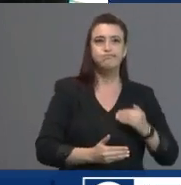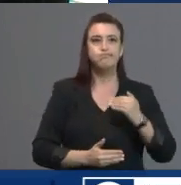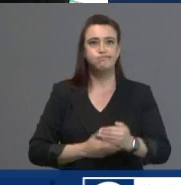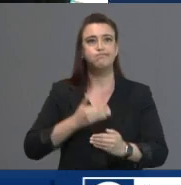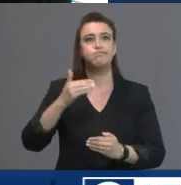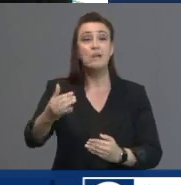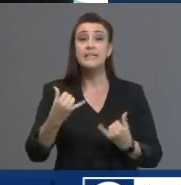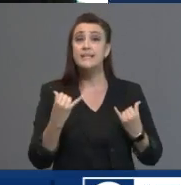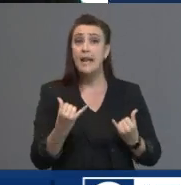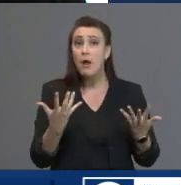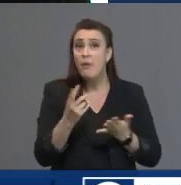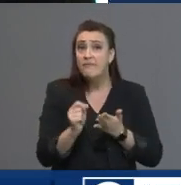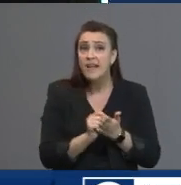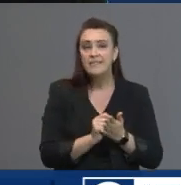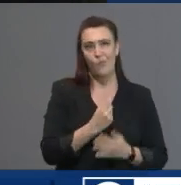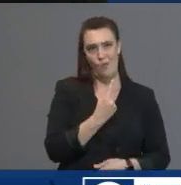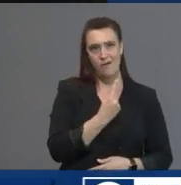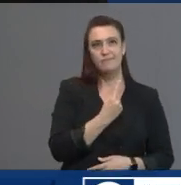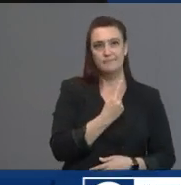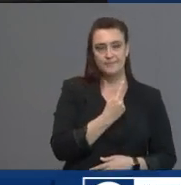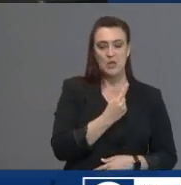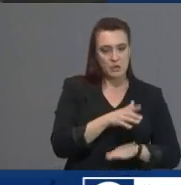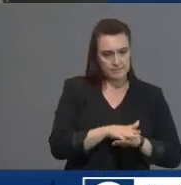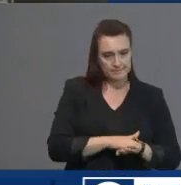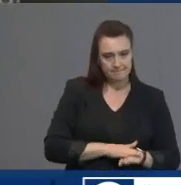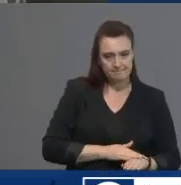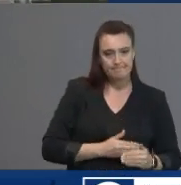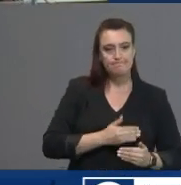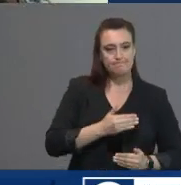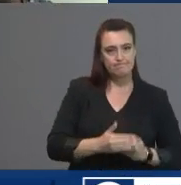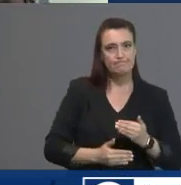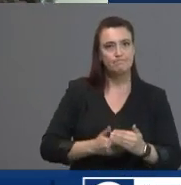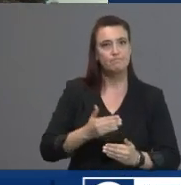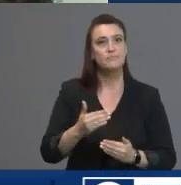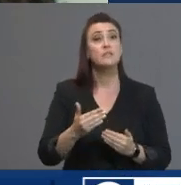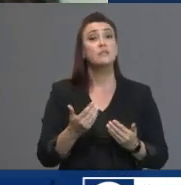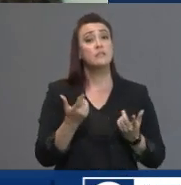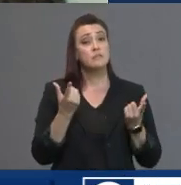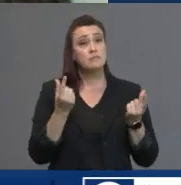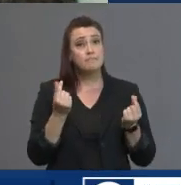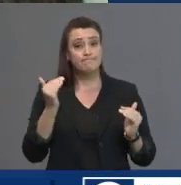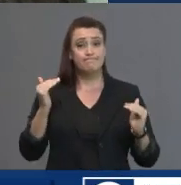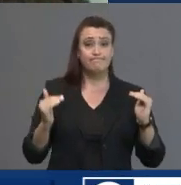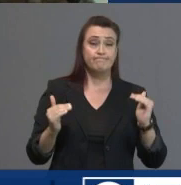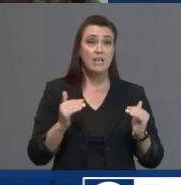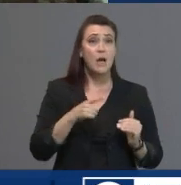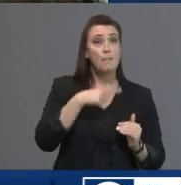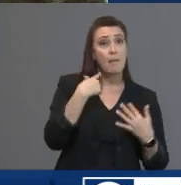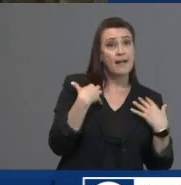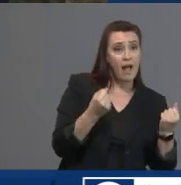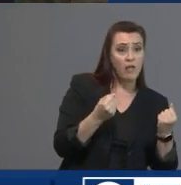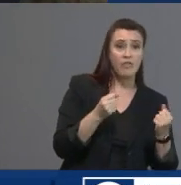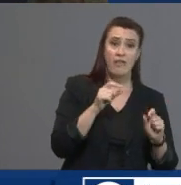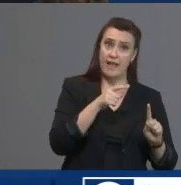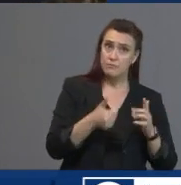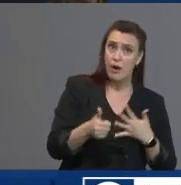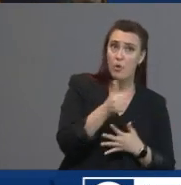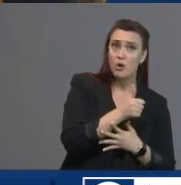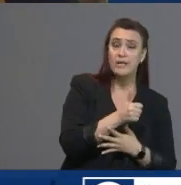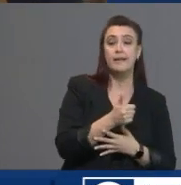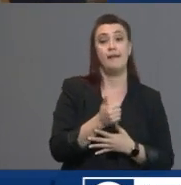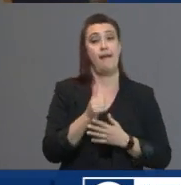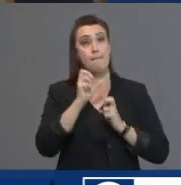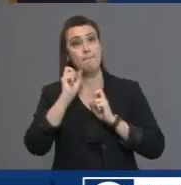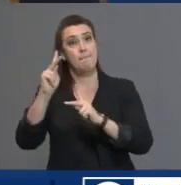in phase 1 today. We're going to balance public health and prioritize public health, and we'll